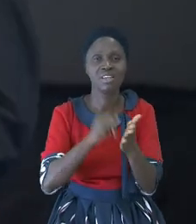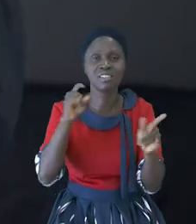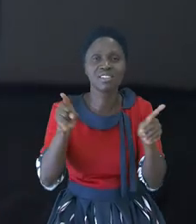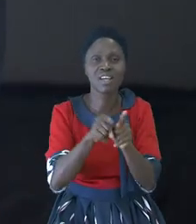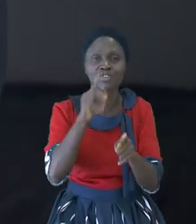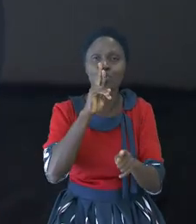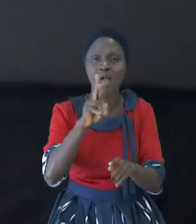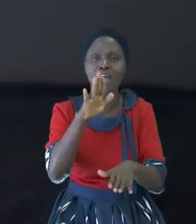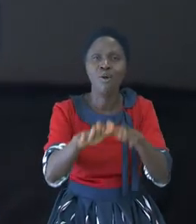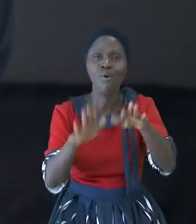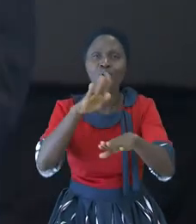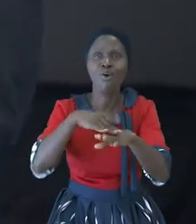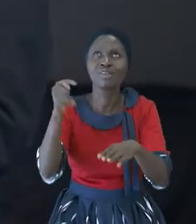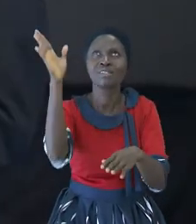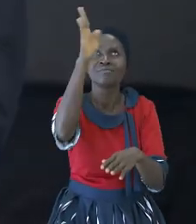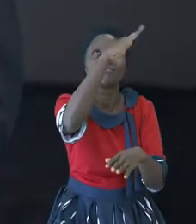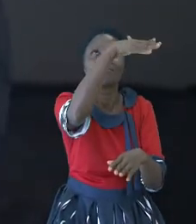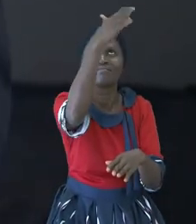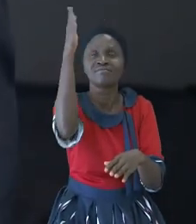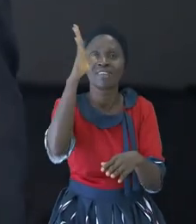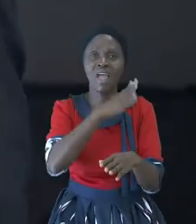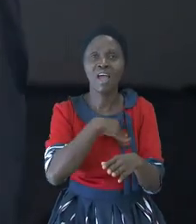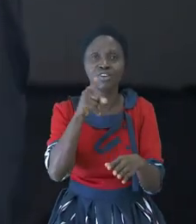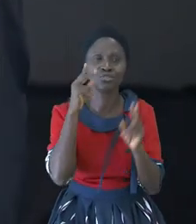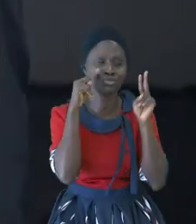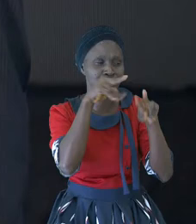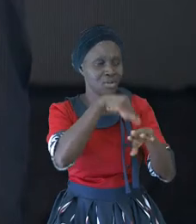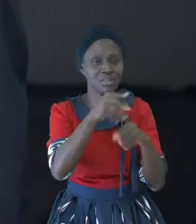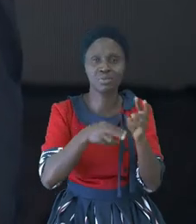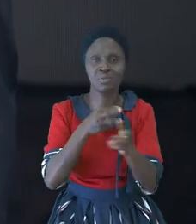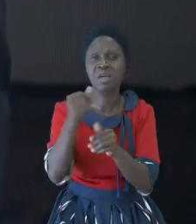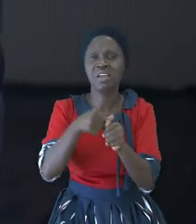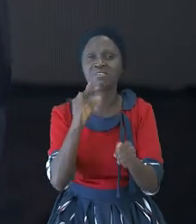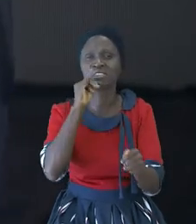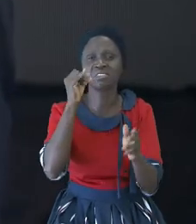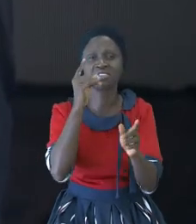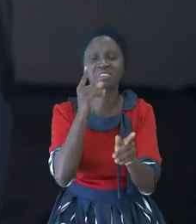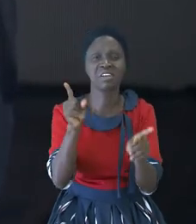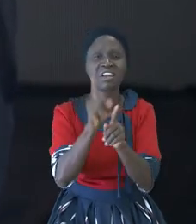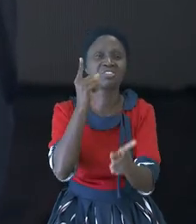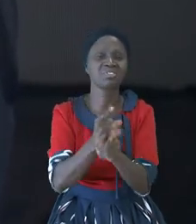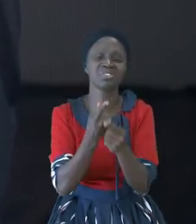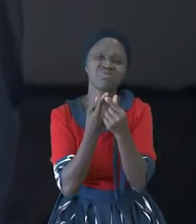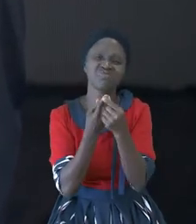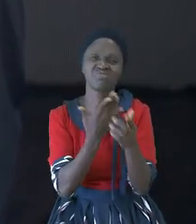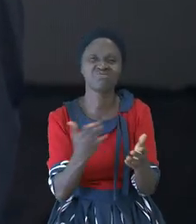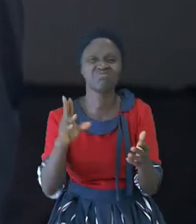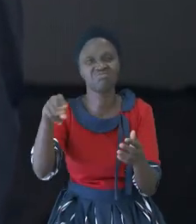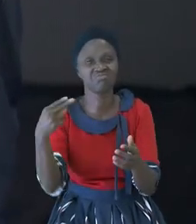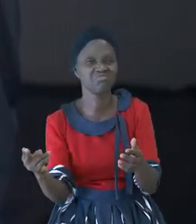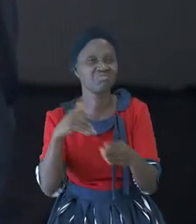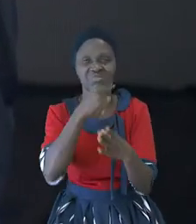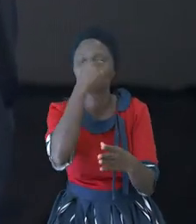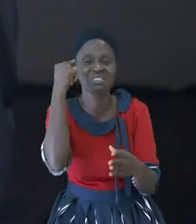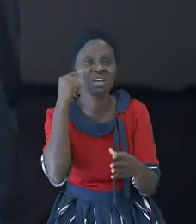the whole world, you looked at the world and everything is like just a little thing, and you looked at heaven